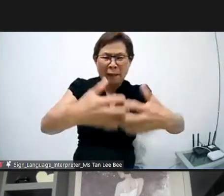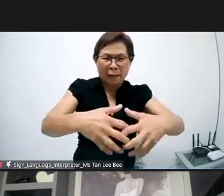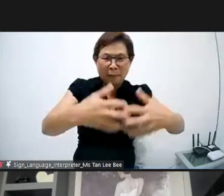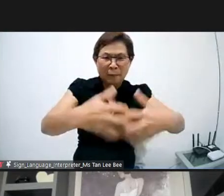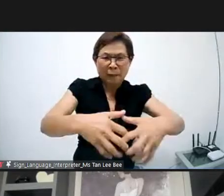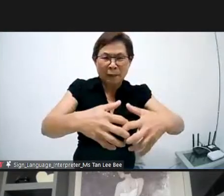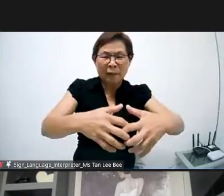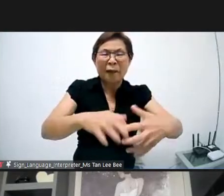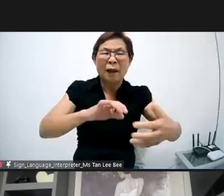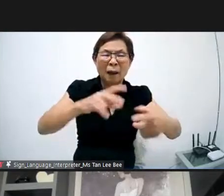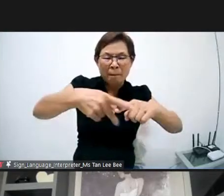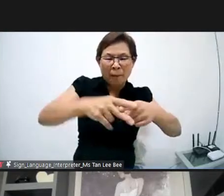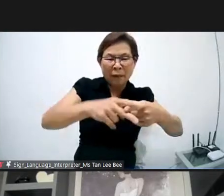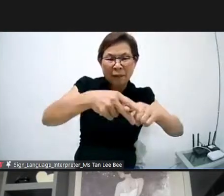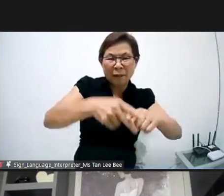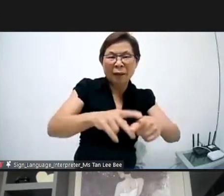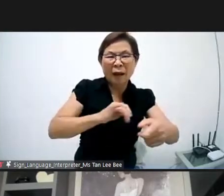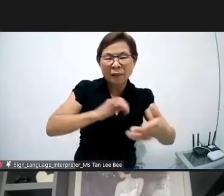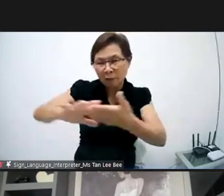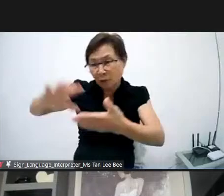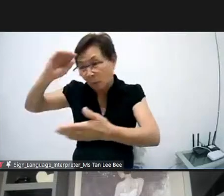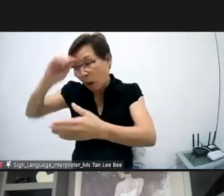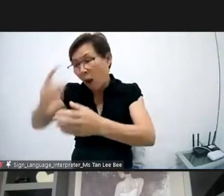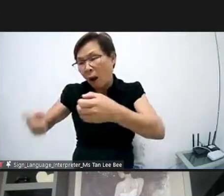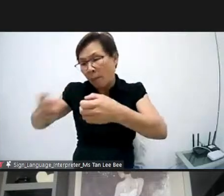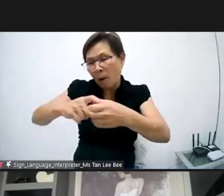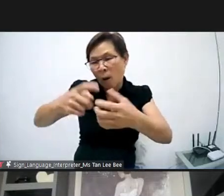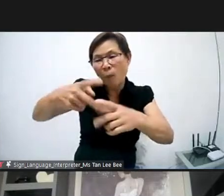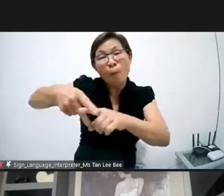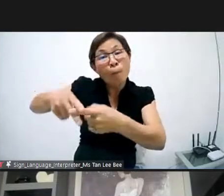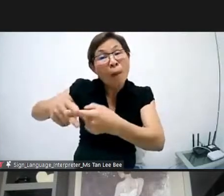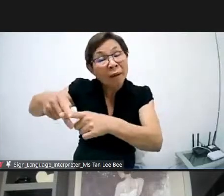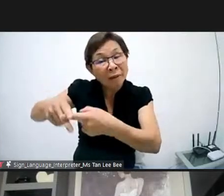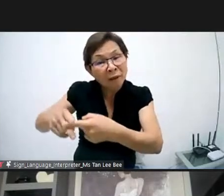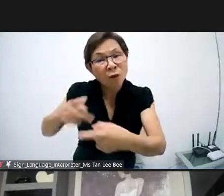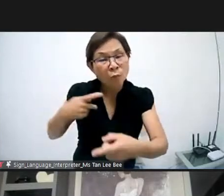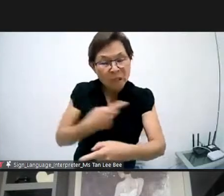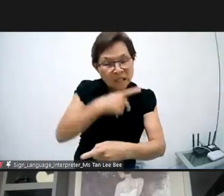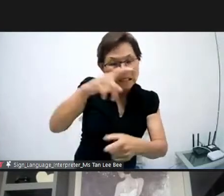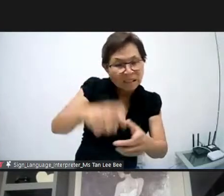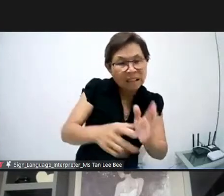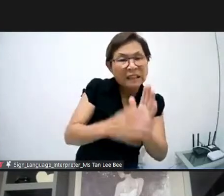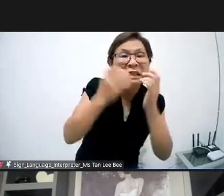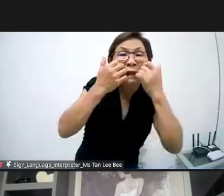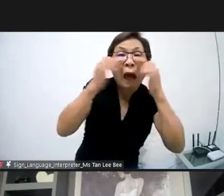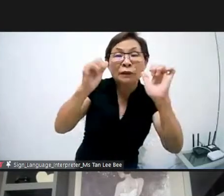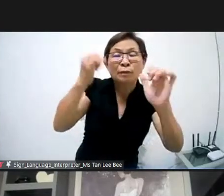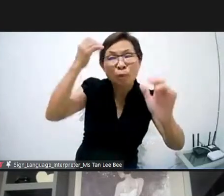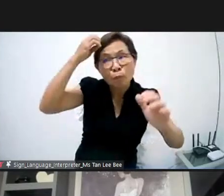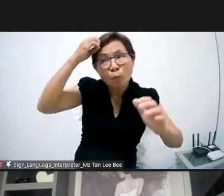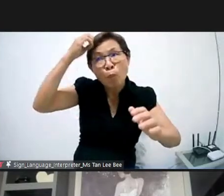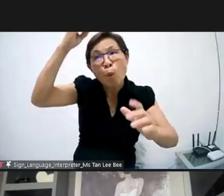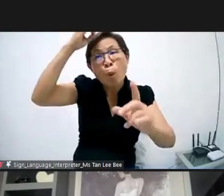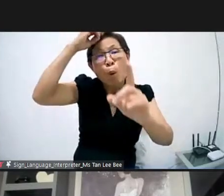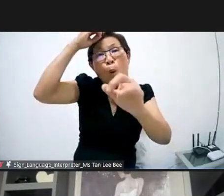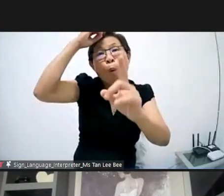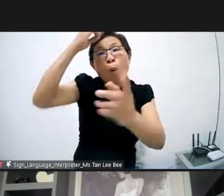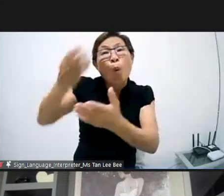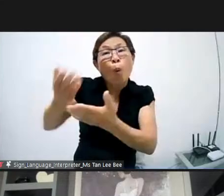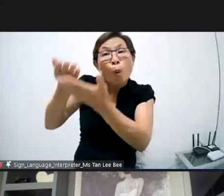create something about mechanical. So we need expert opinions or everything like that to create